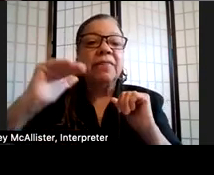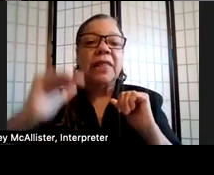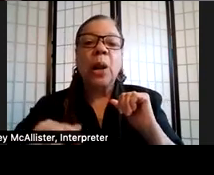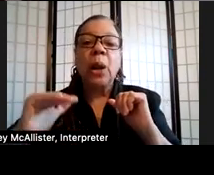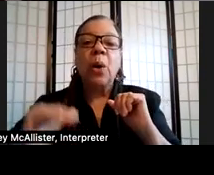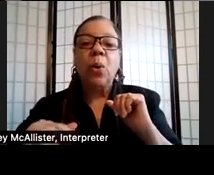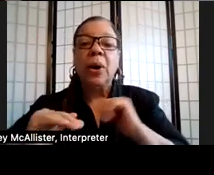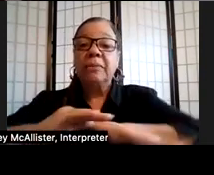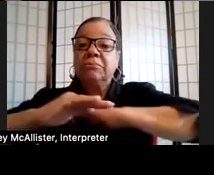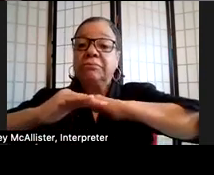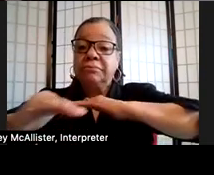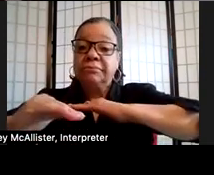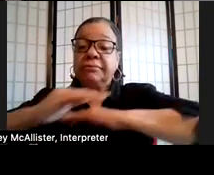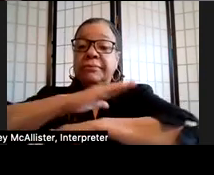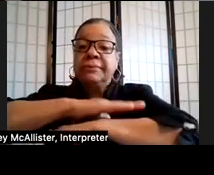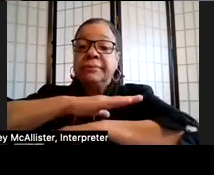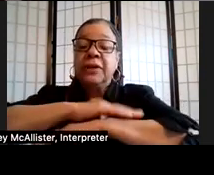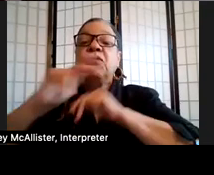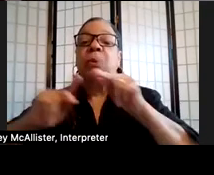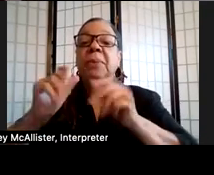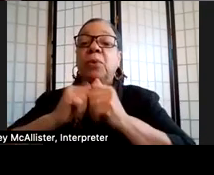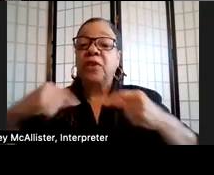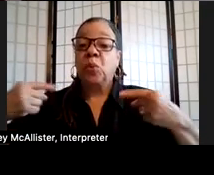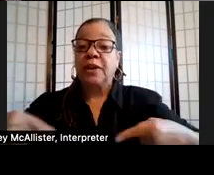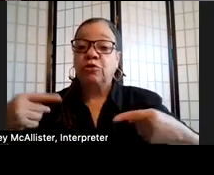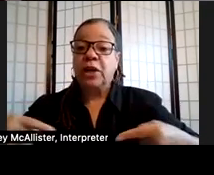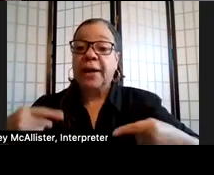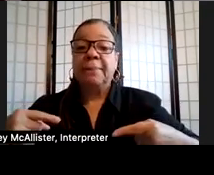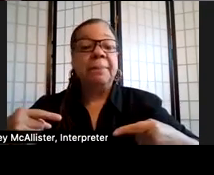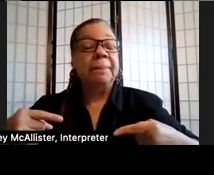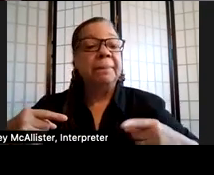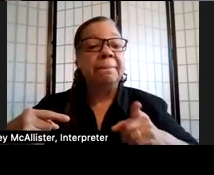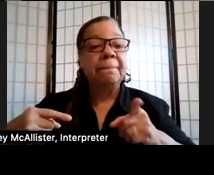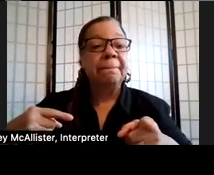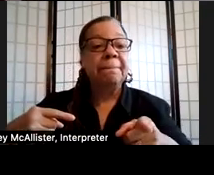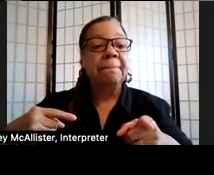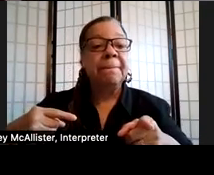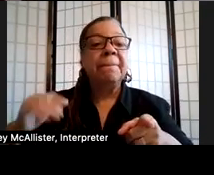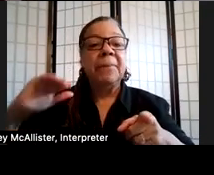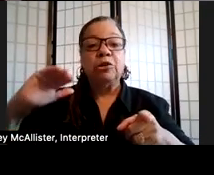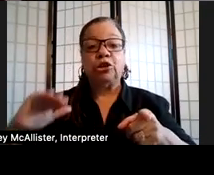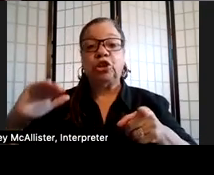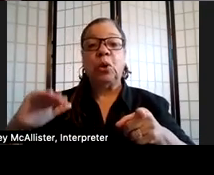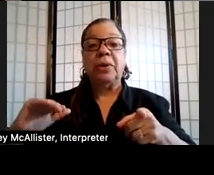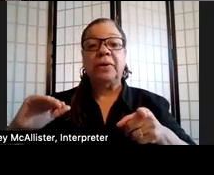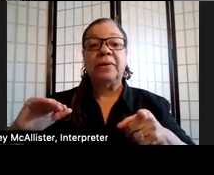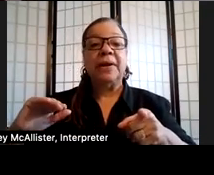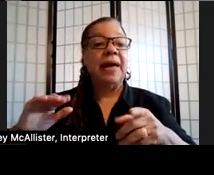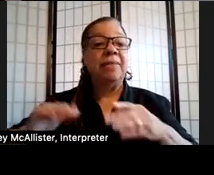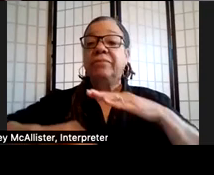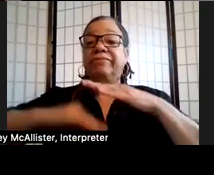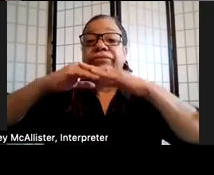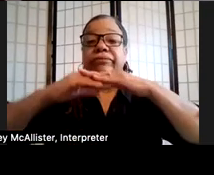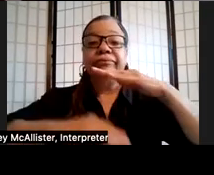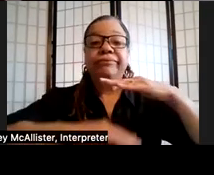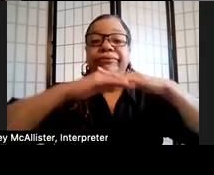counters that were for people who use wheelchairs or are short stature have been filled up